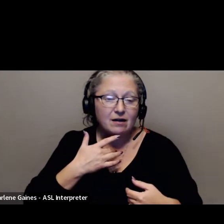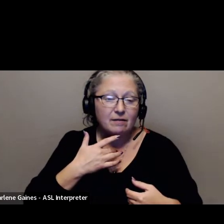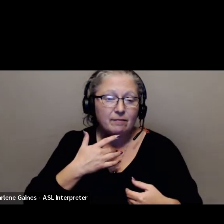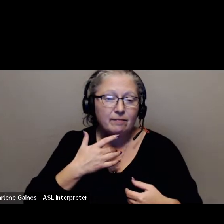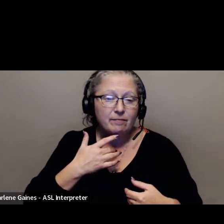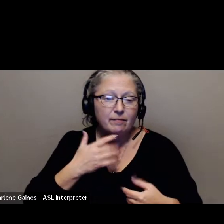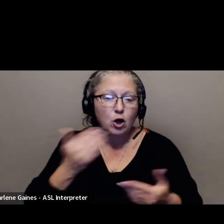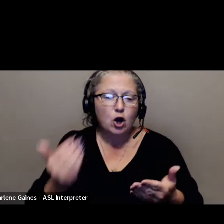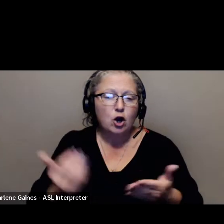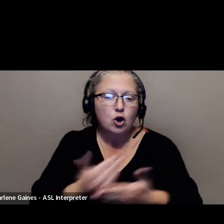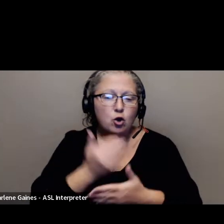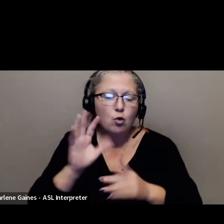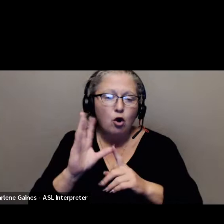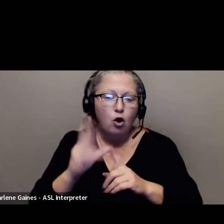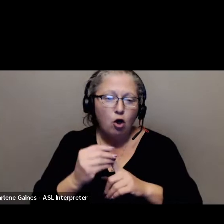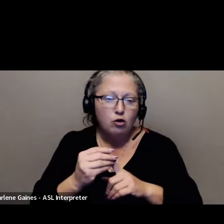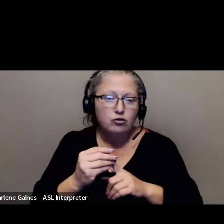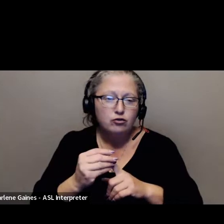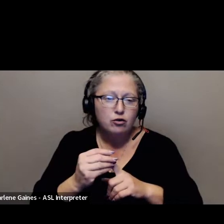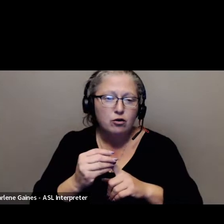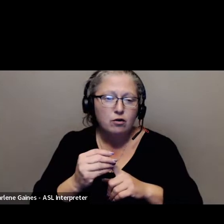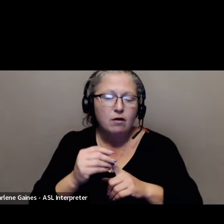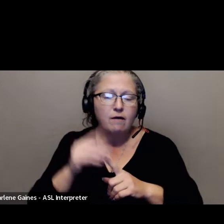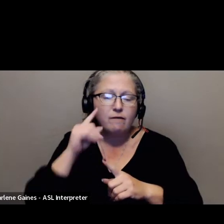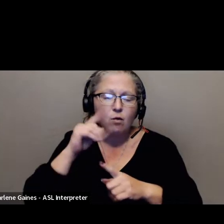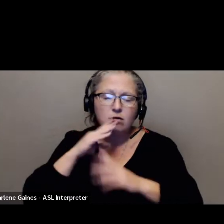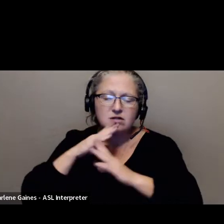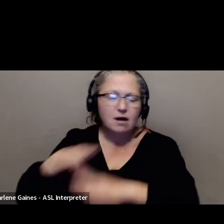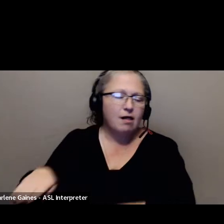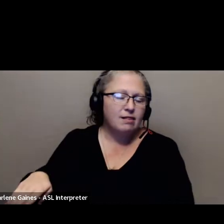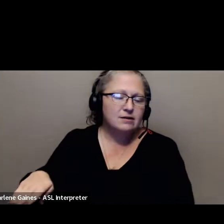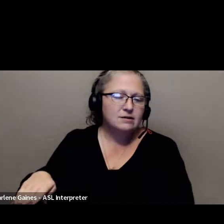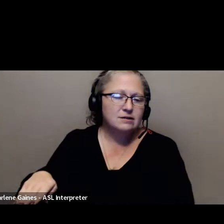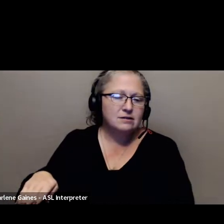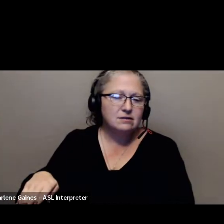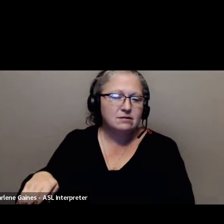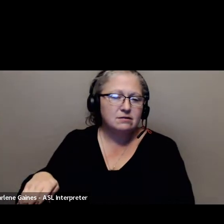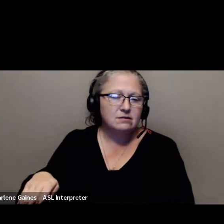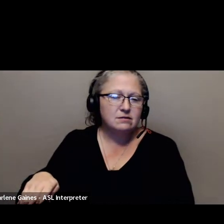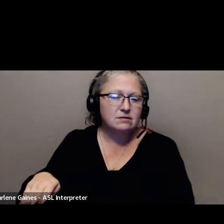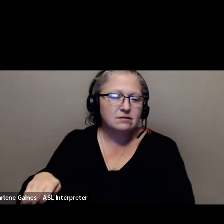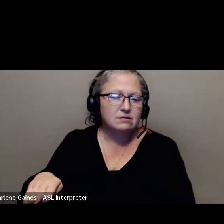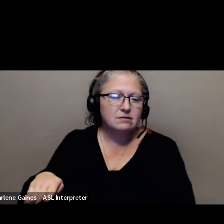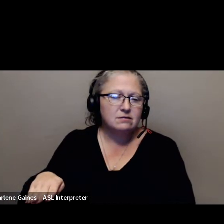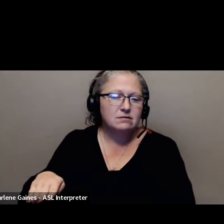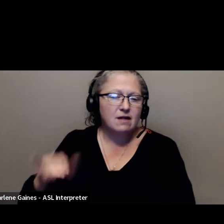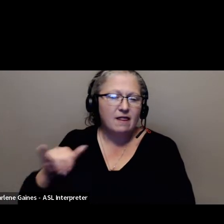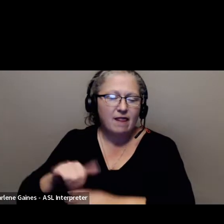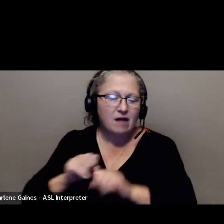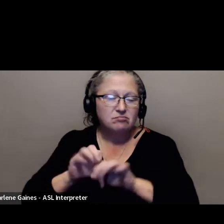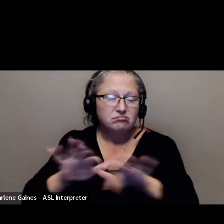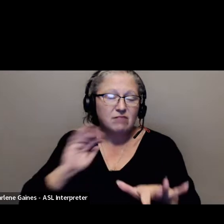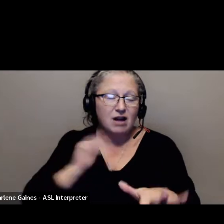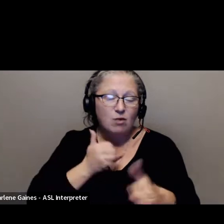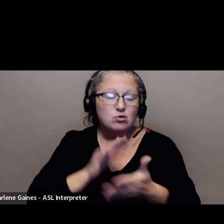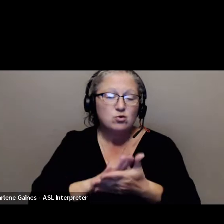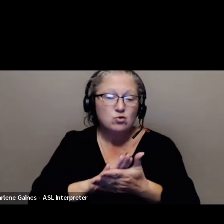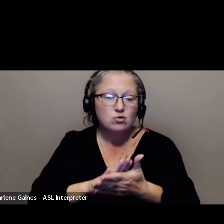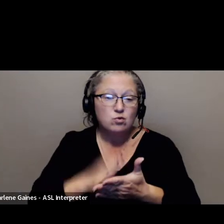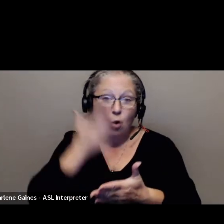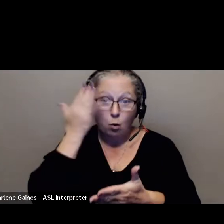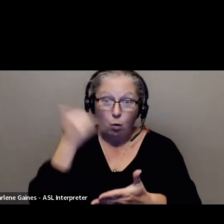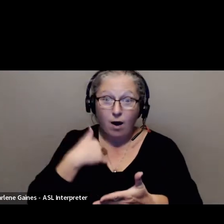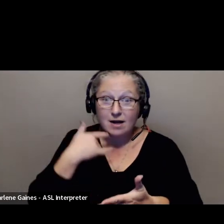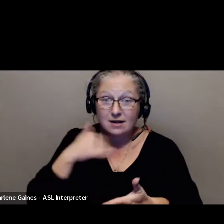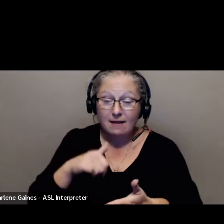is a new culture of silencing that's pervading our schools. And why do I tell